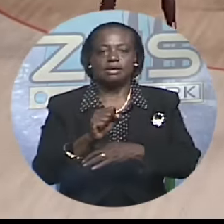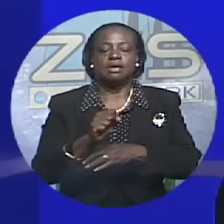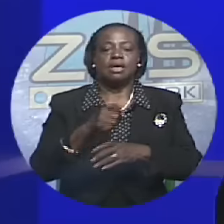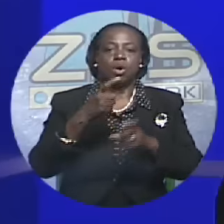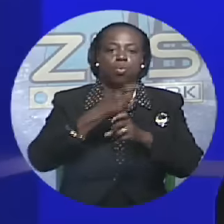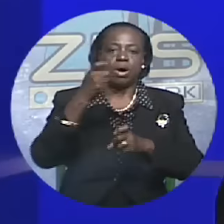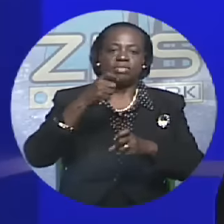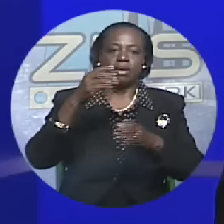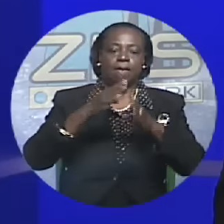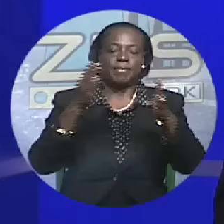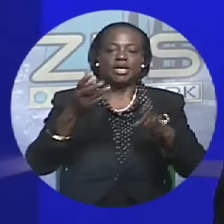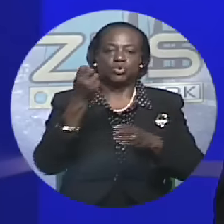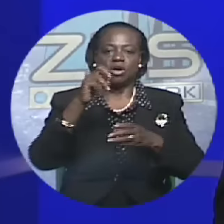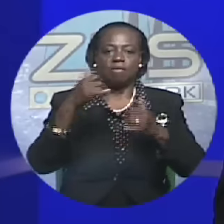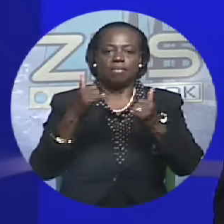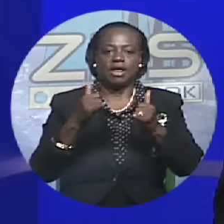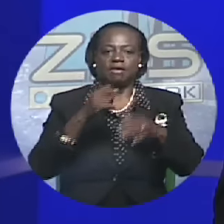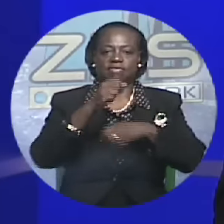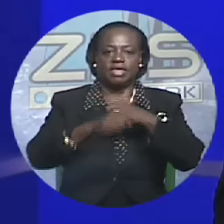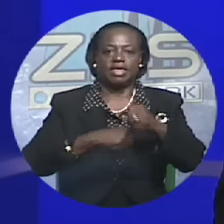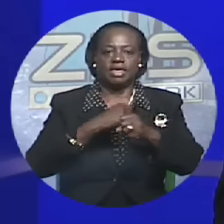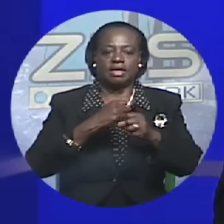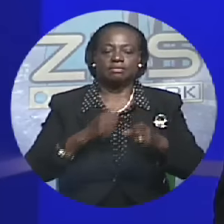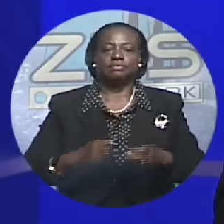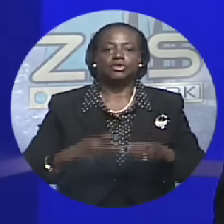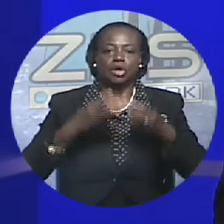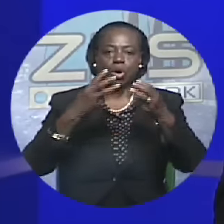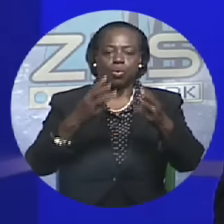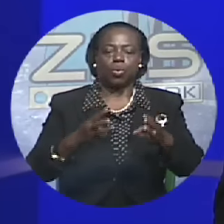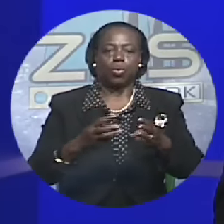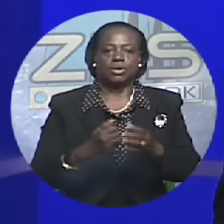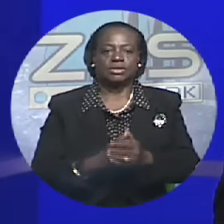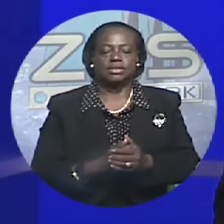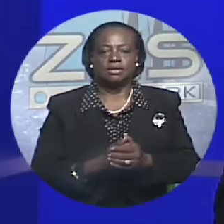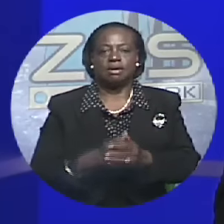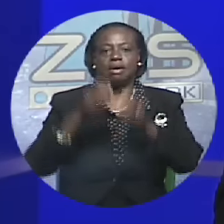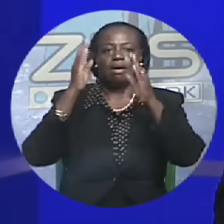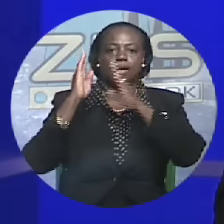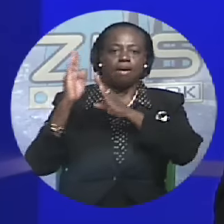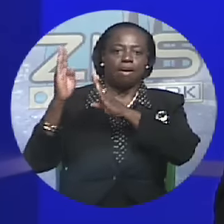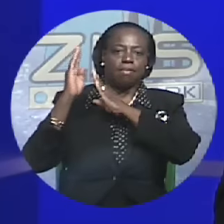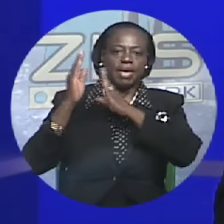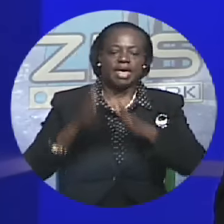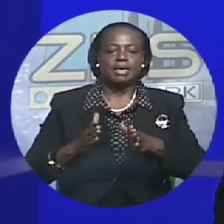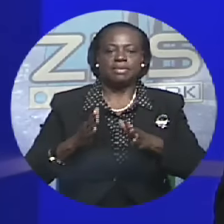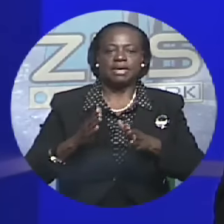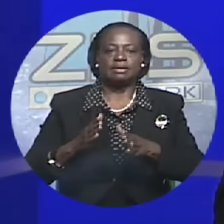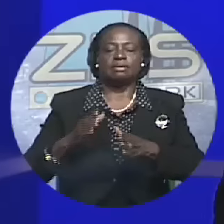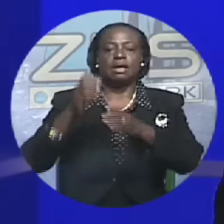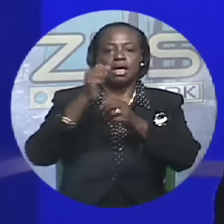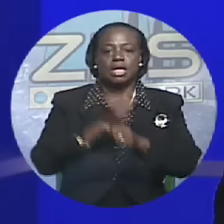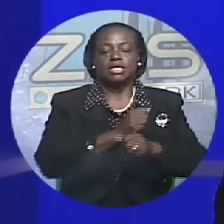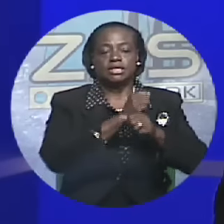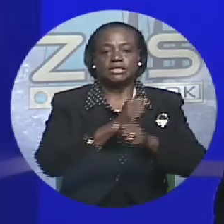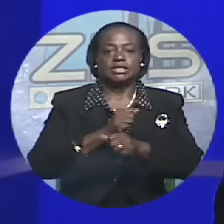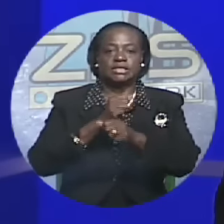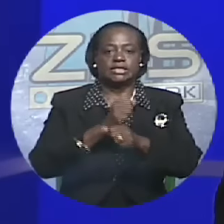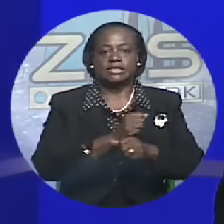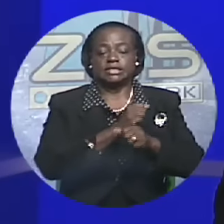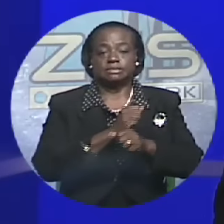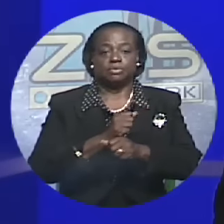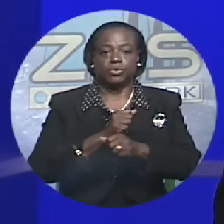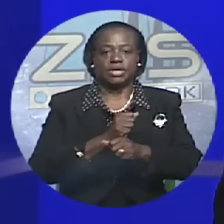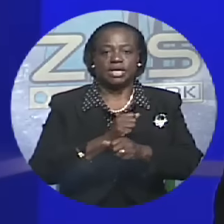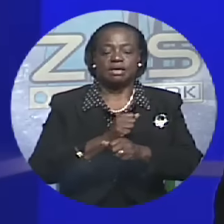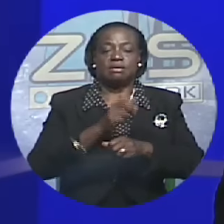award. When one thinks of Bahamian sporting pioneers, the first thing they associate that with is the sport the person